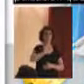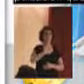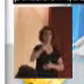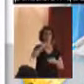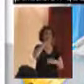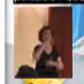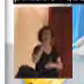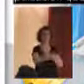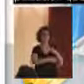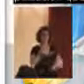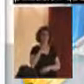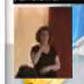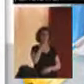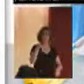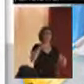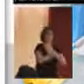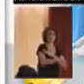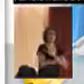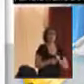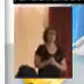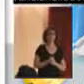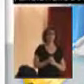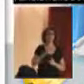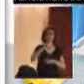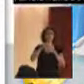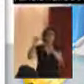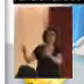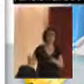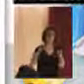this is basically translated into two ideas. Usage